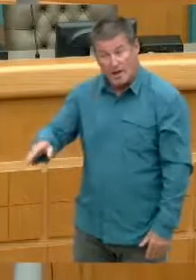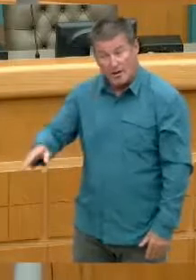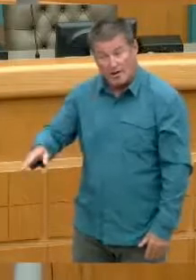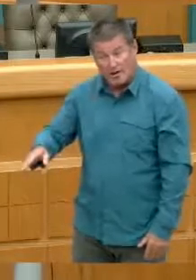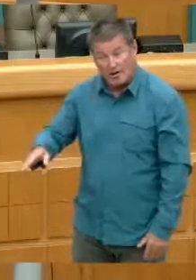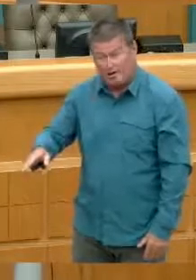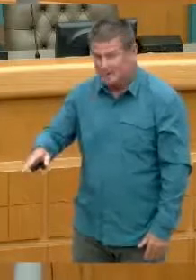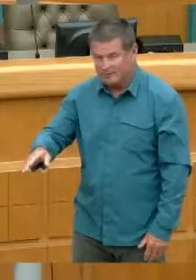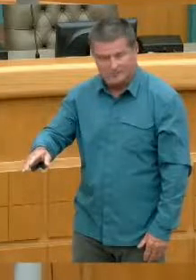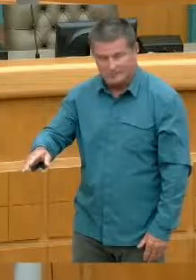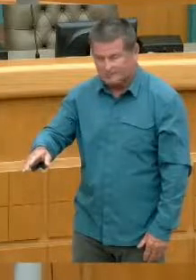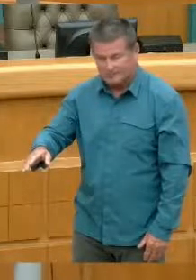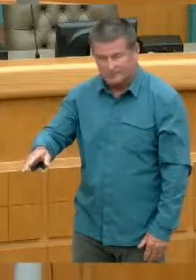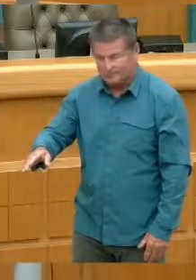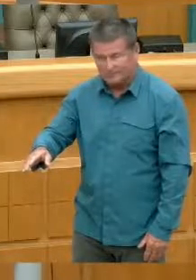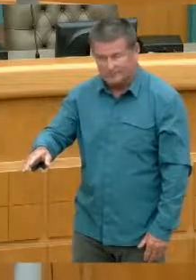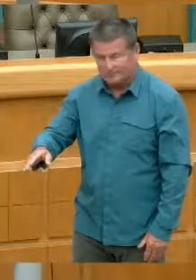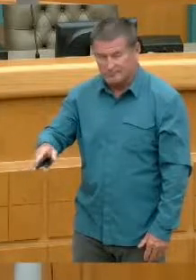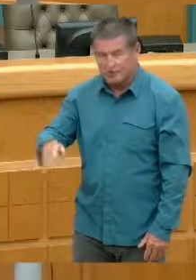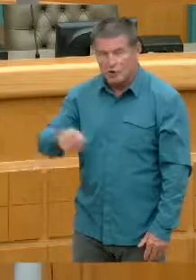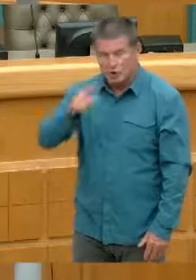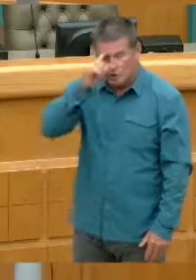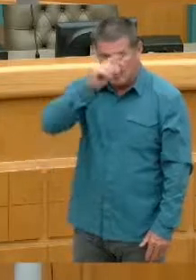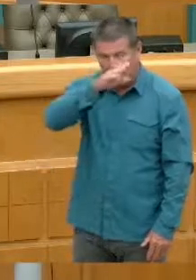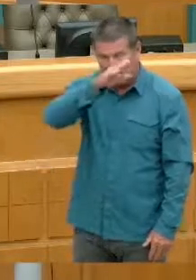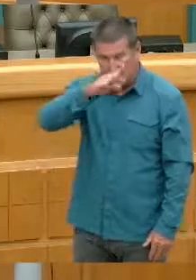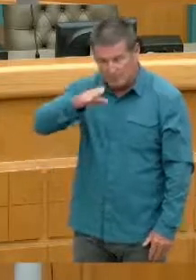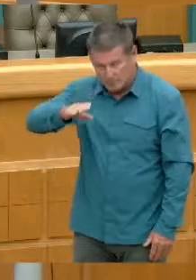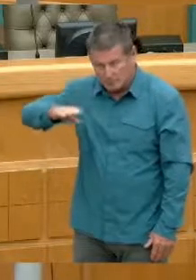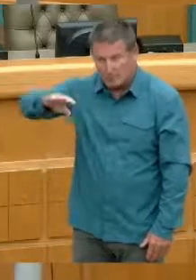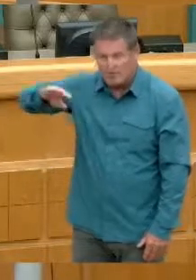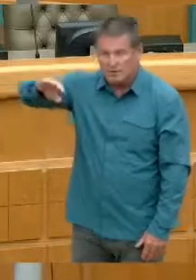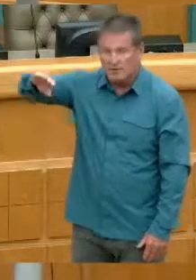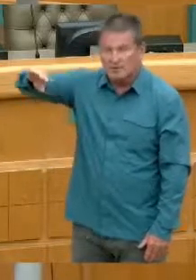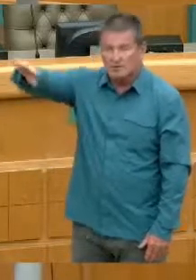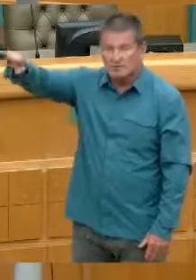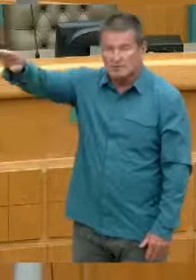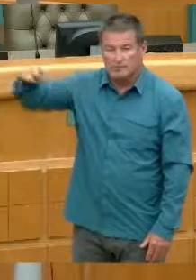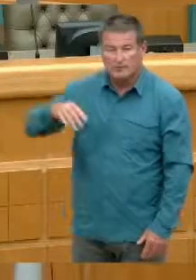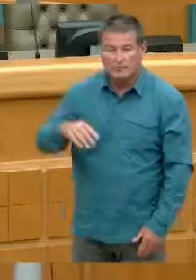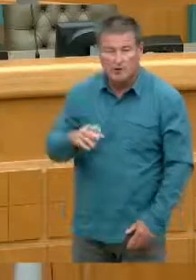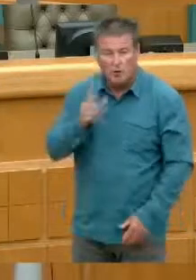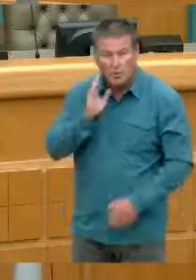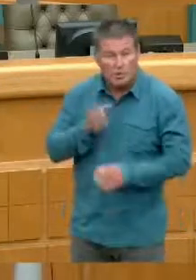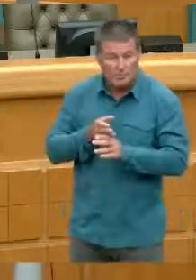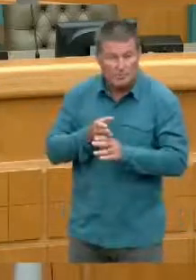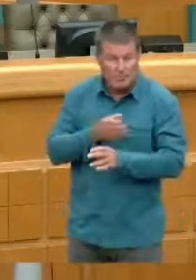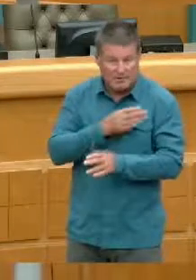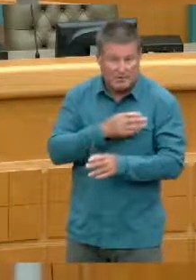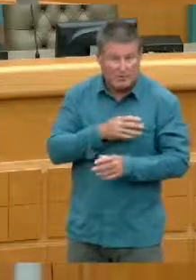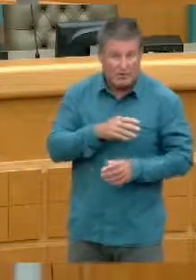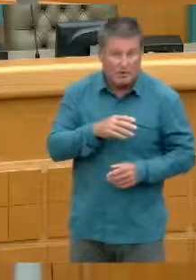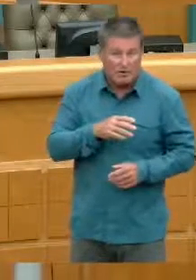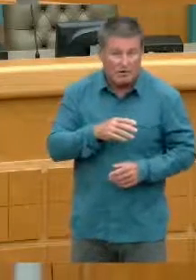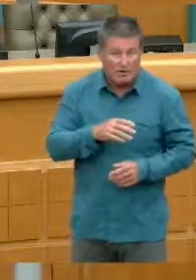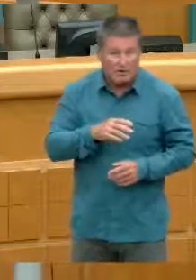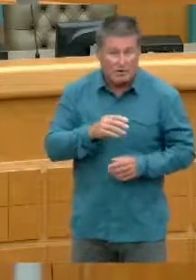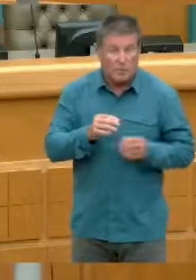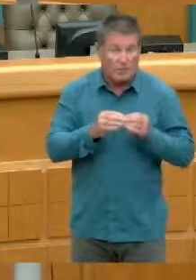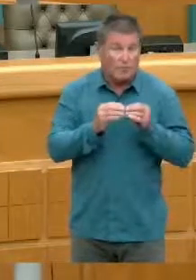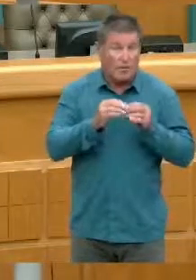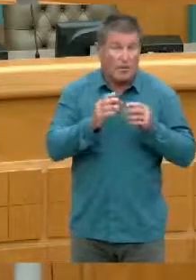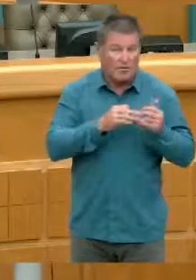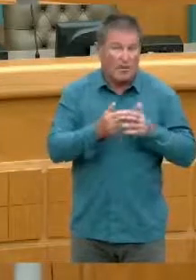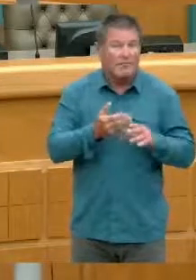than before the outbreaks. We expect to land at a higher place than where we were before the outbreaks right now.